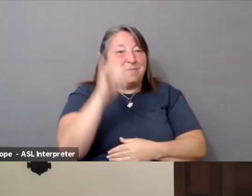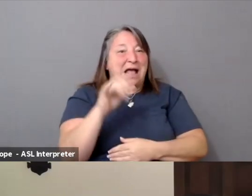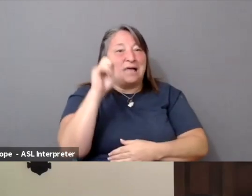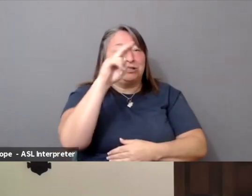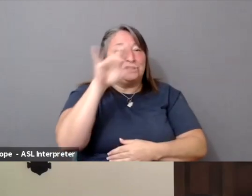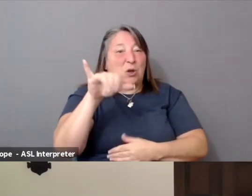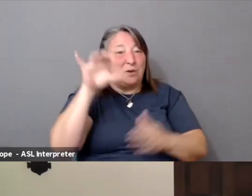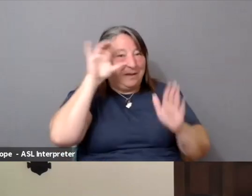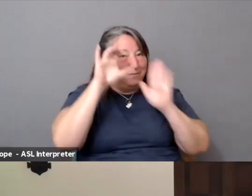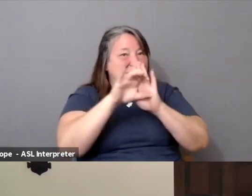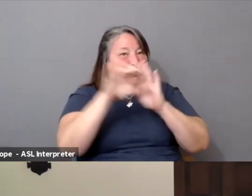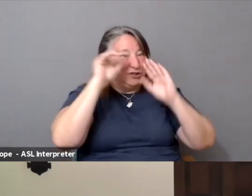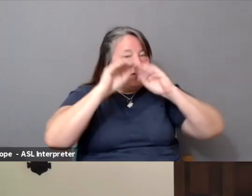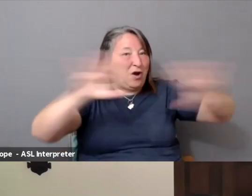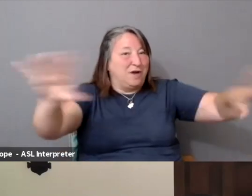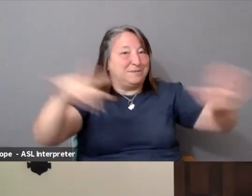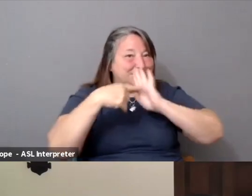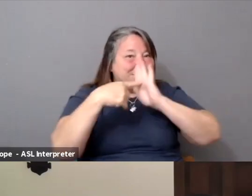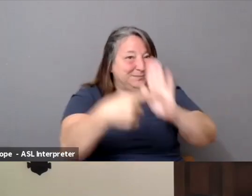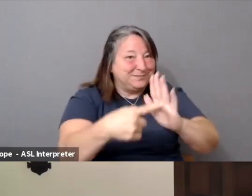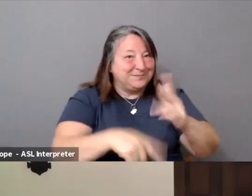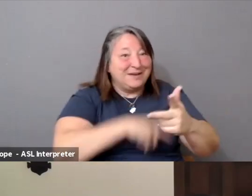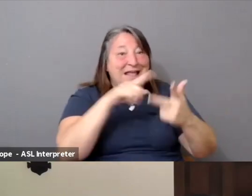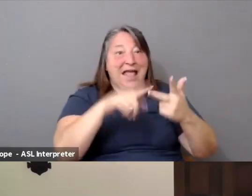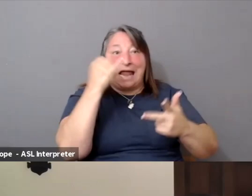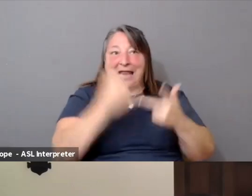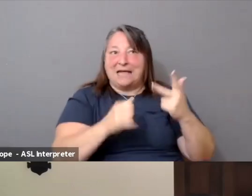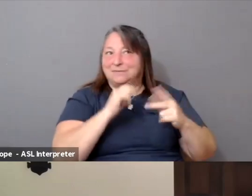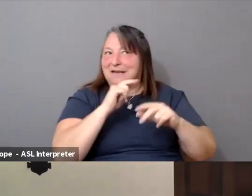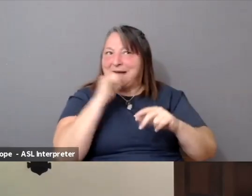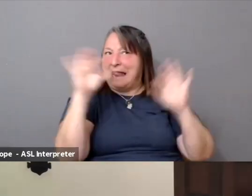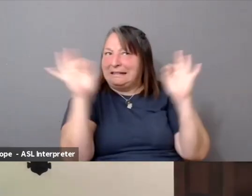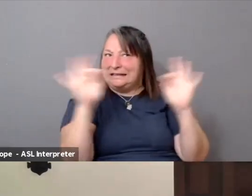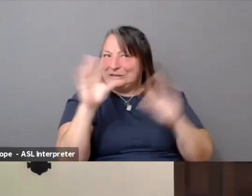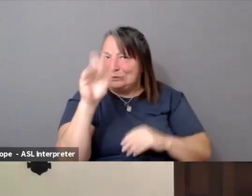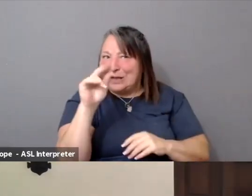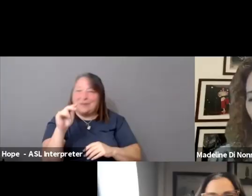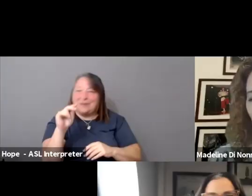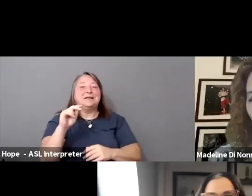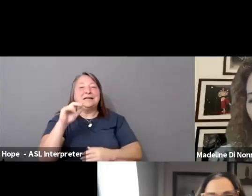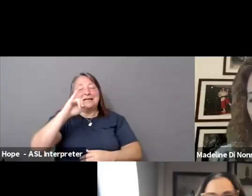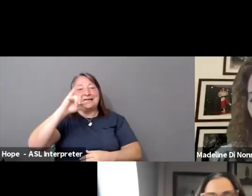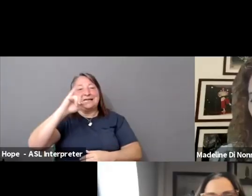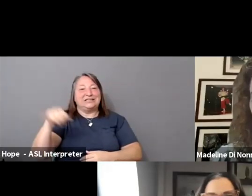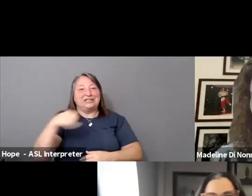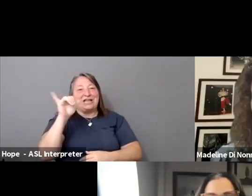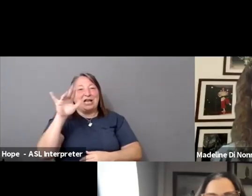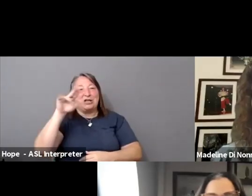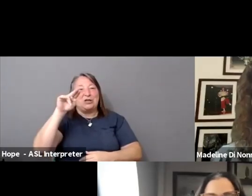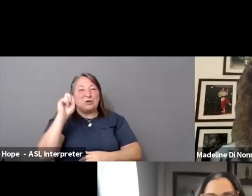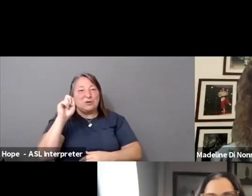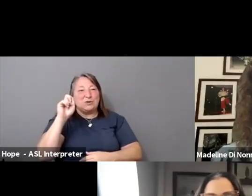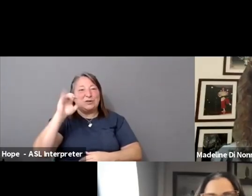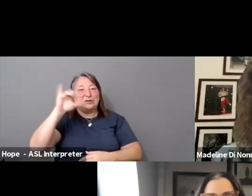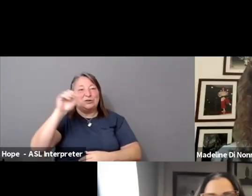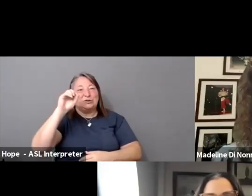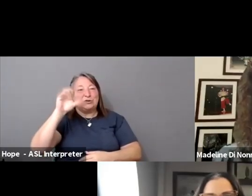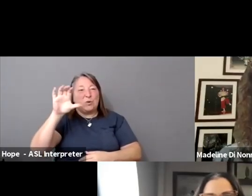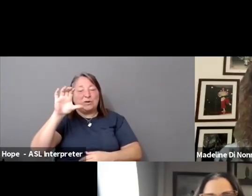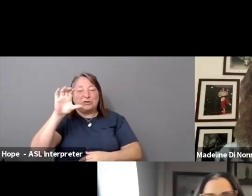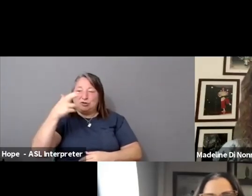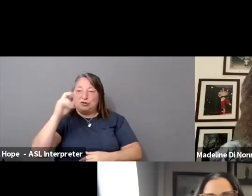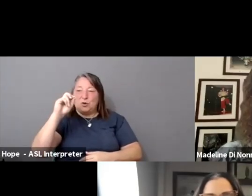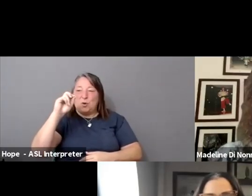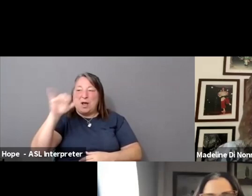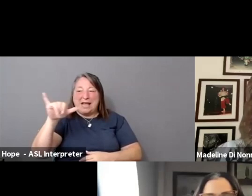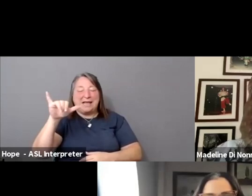for distribution. And last but not least is Jaeyun Choi Munford, who is the senior vice president